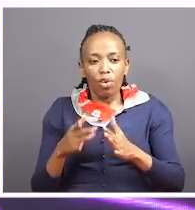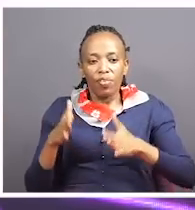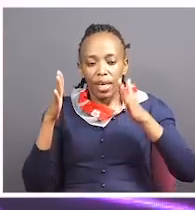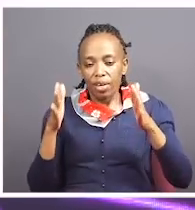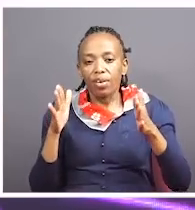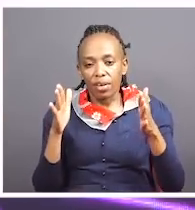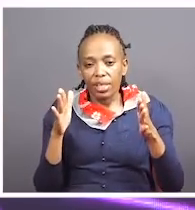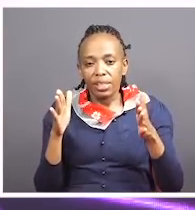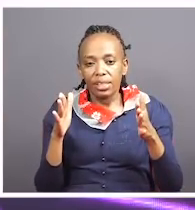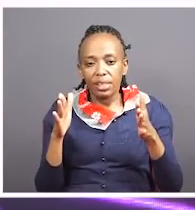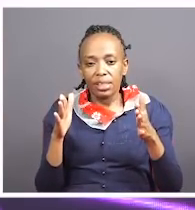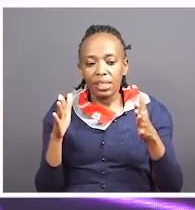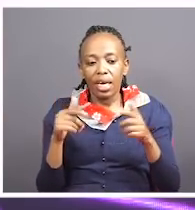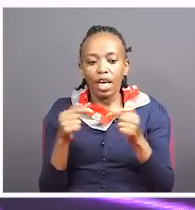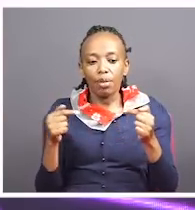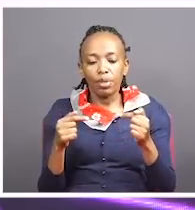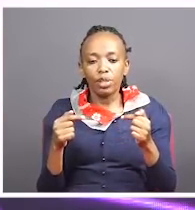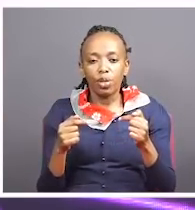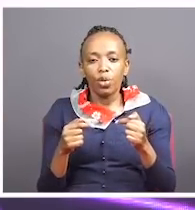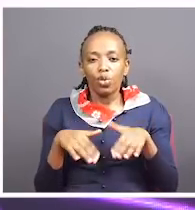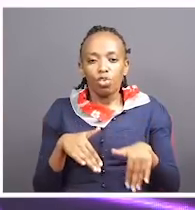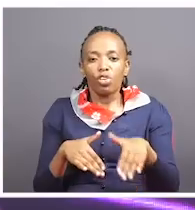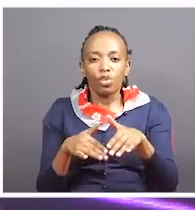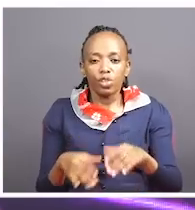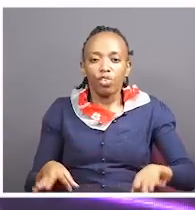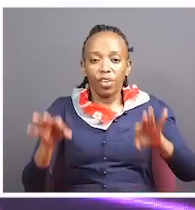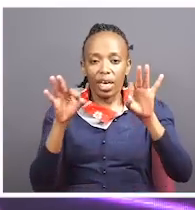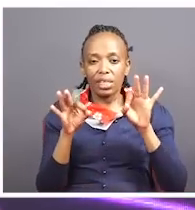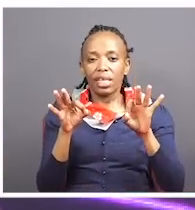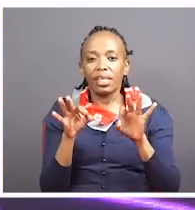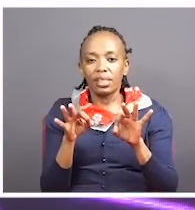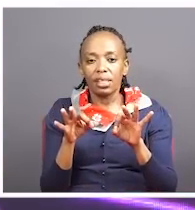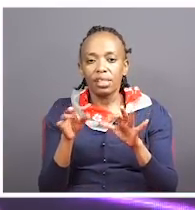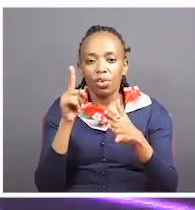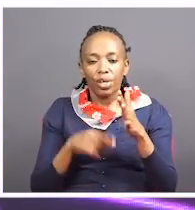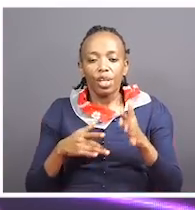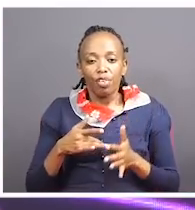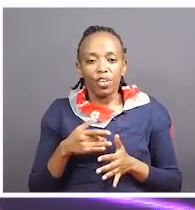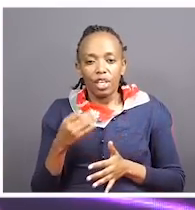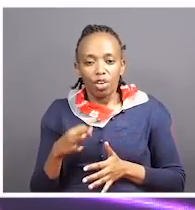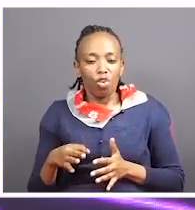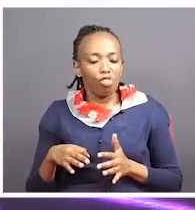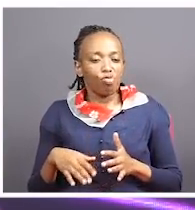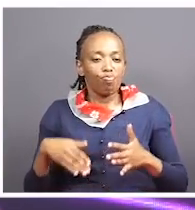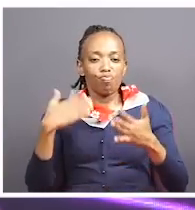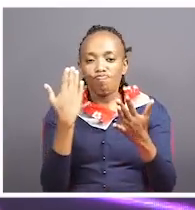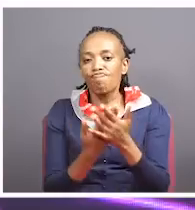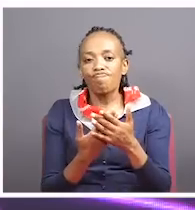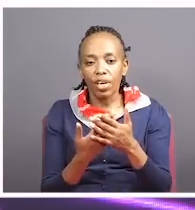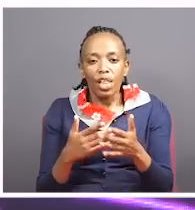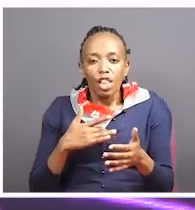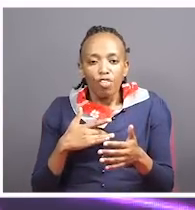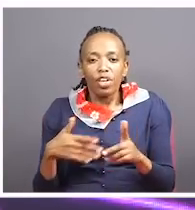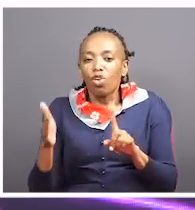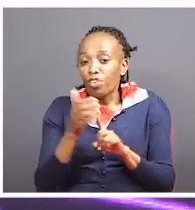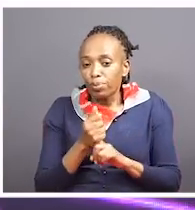one of the greatest enemies to the pursuit of excellence is the feeling of arrival.